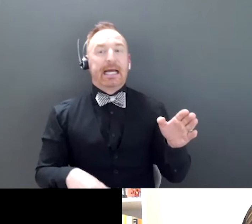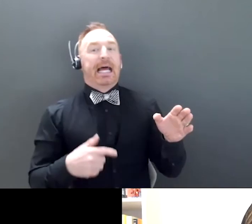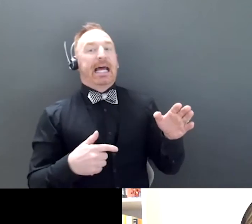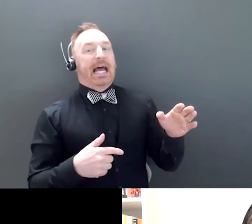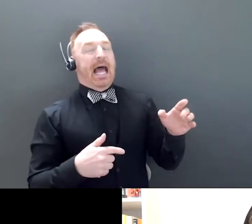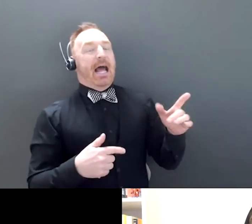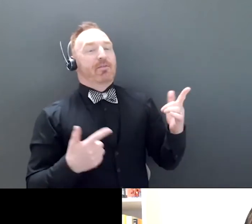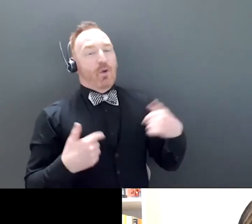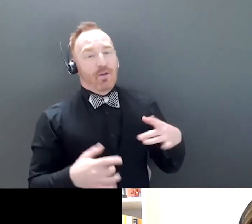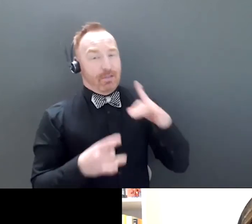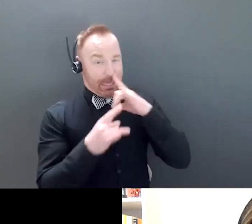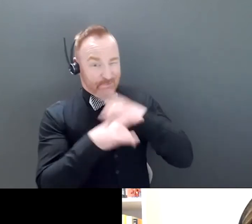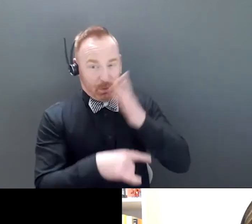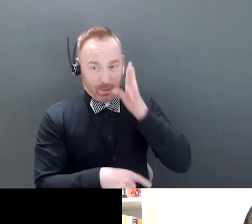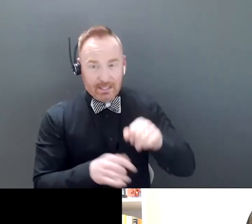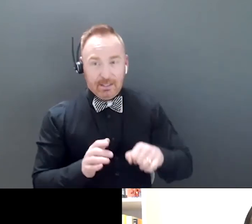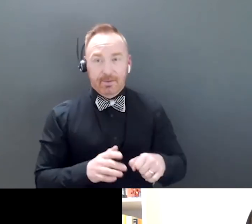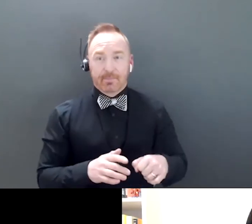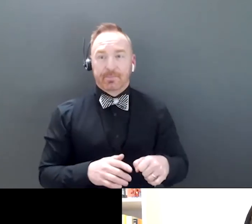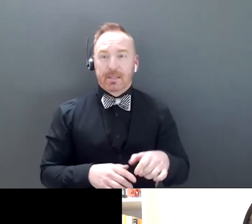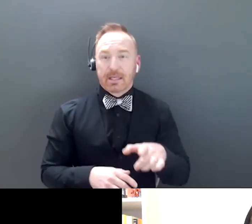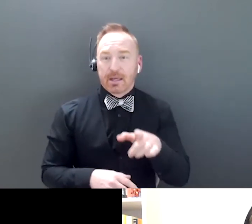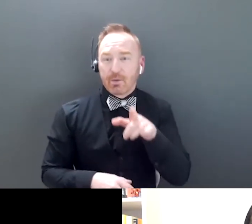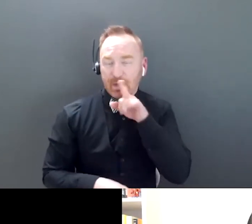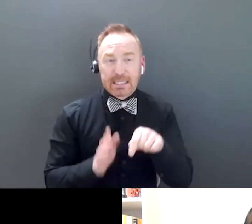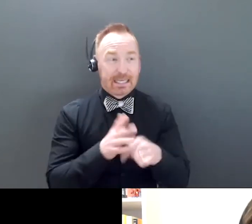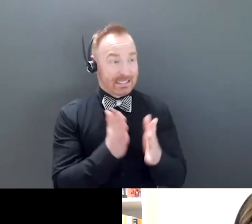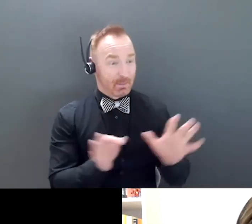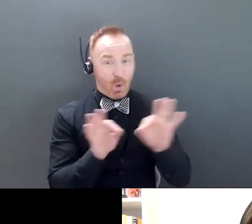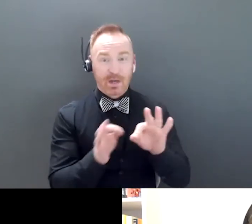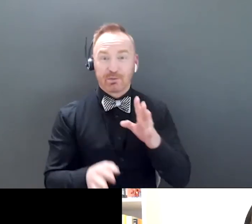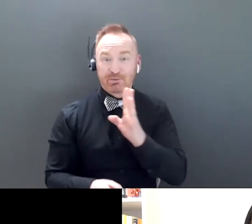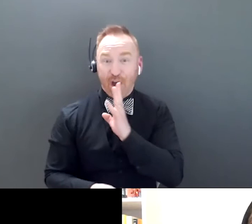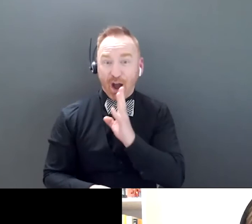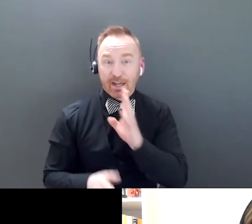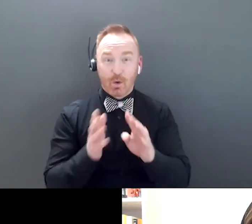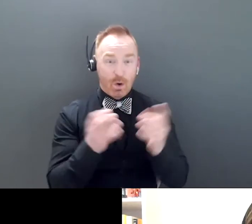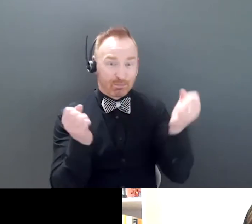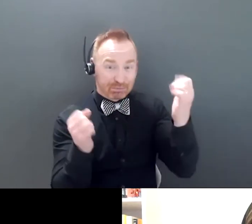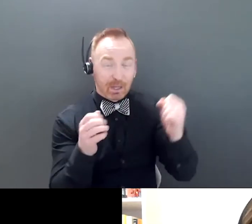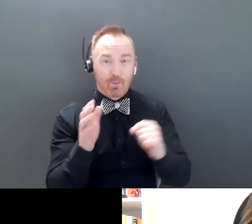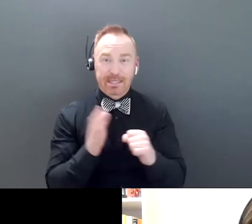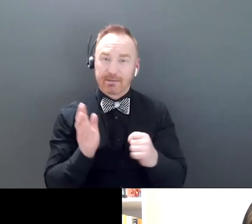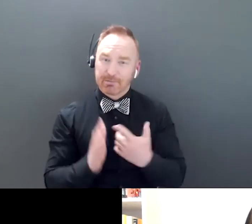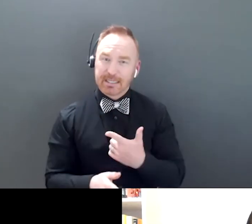tongue in cheek. I talk to us like we're like 8, right? Small, clear sentences,